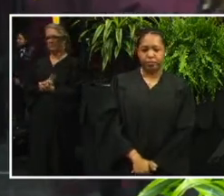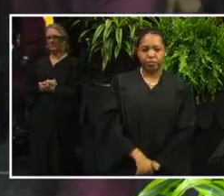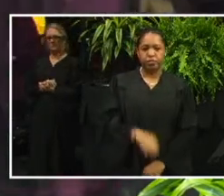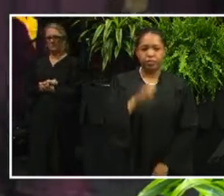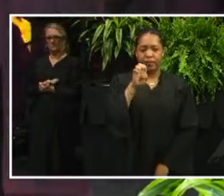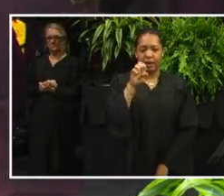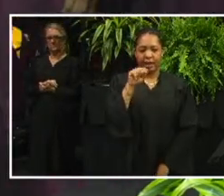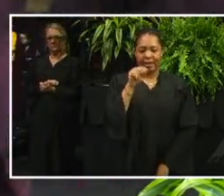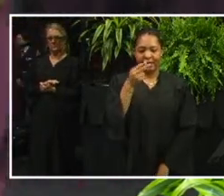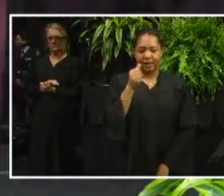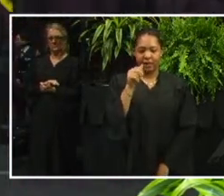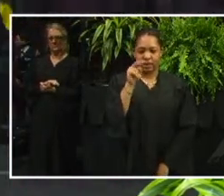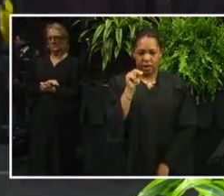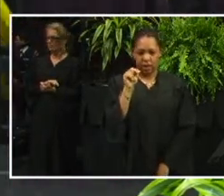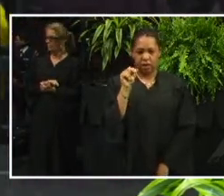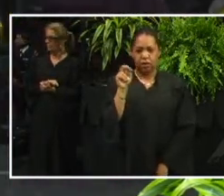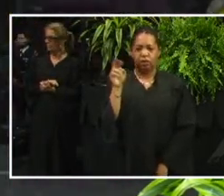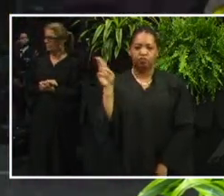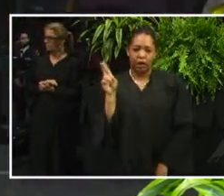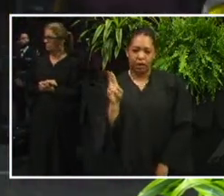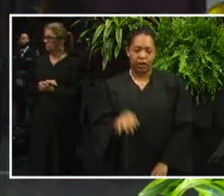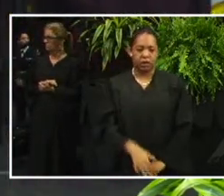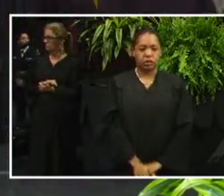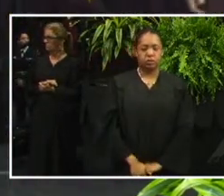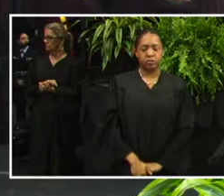Ethan Nicholas Riley.